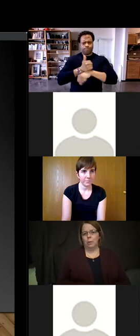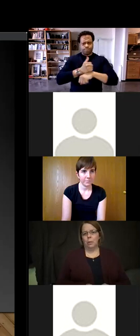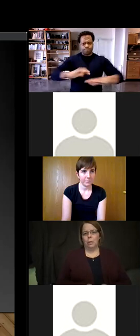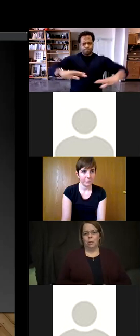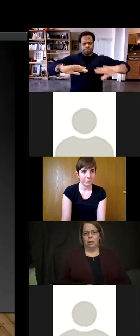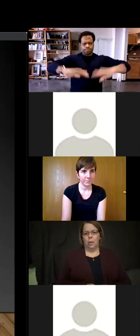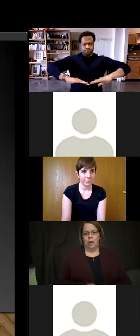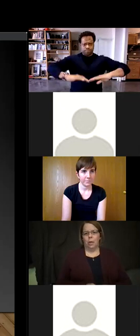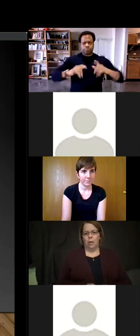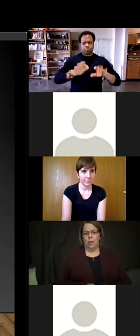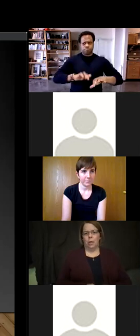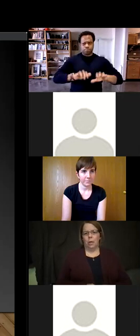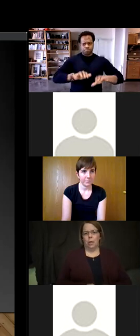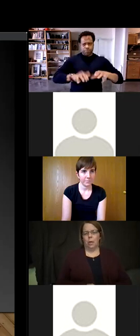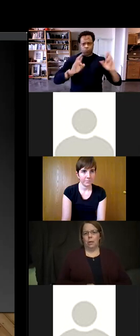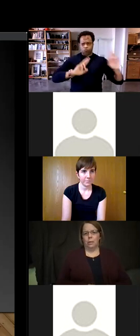bottom.